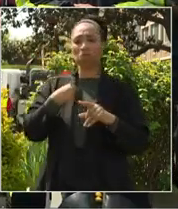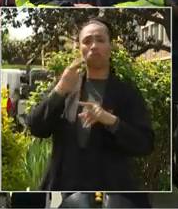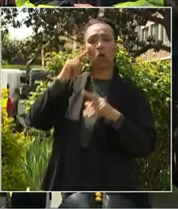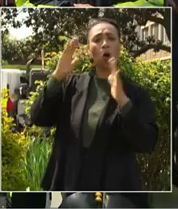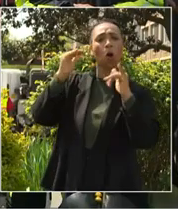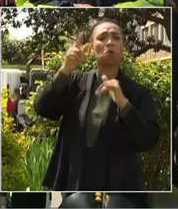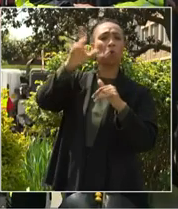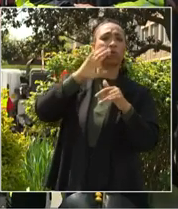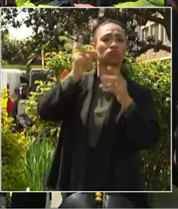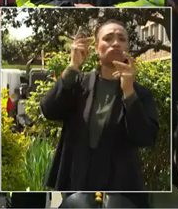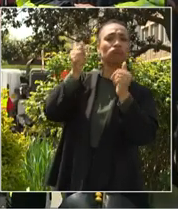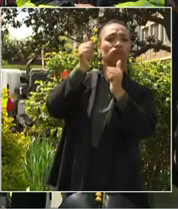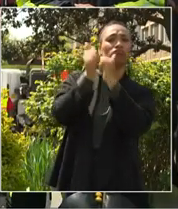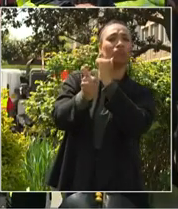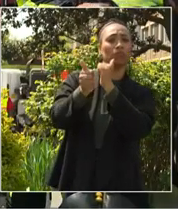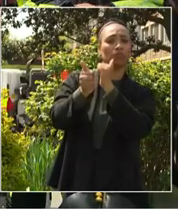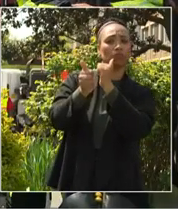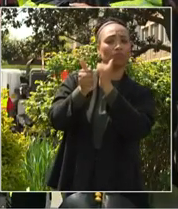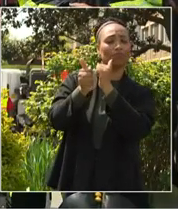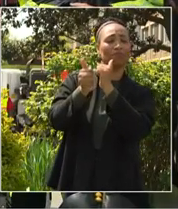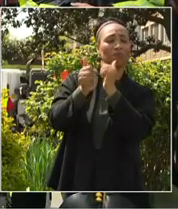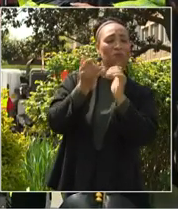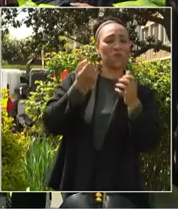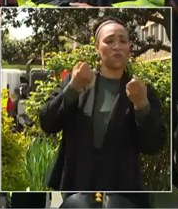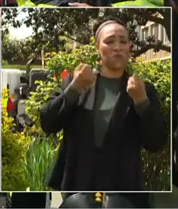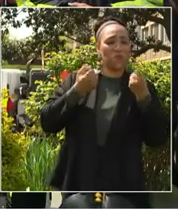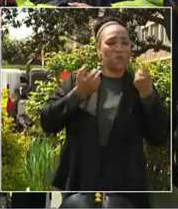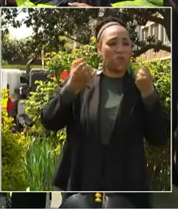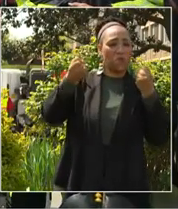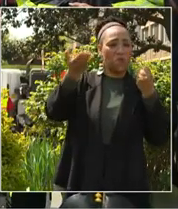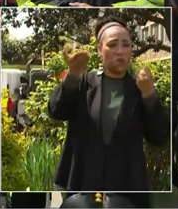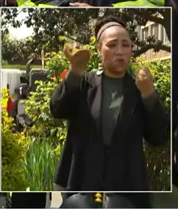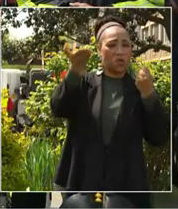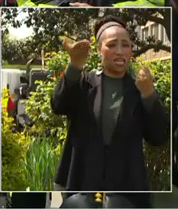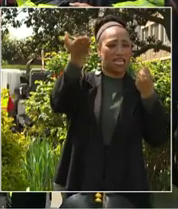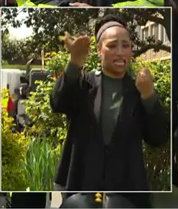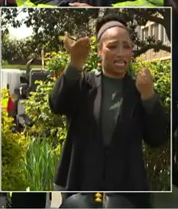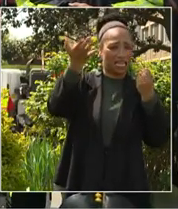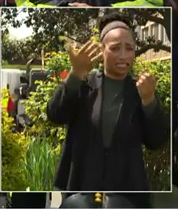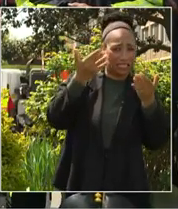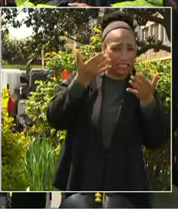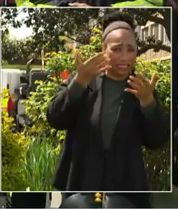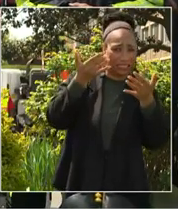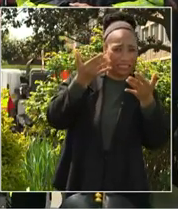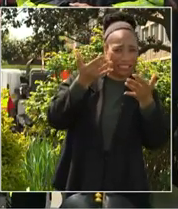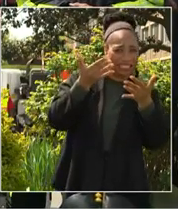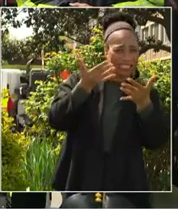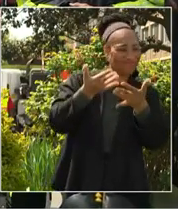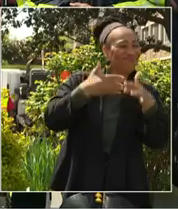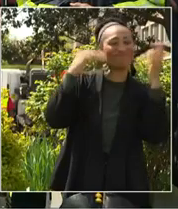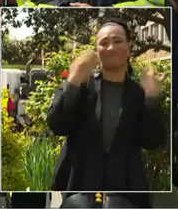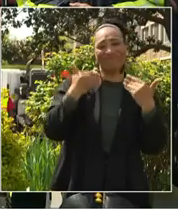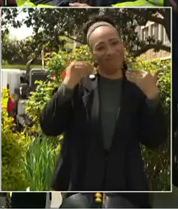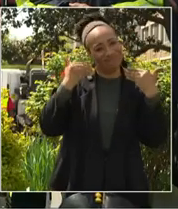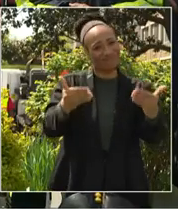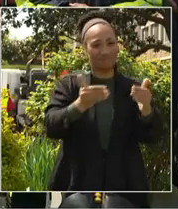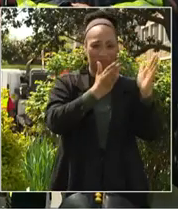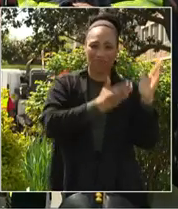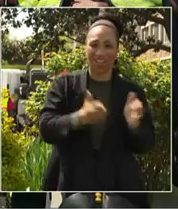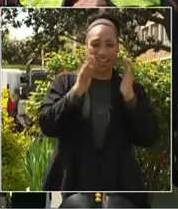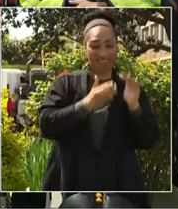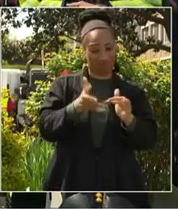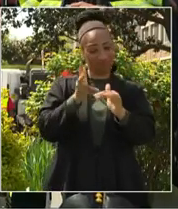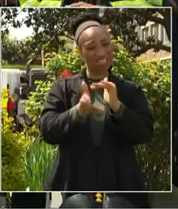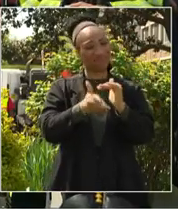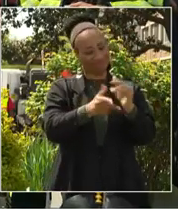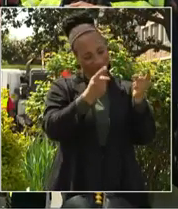around planning for cuts that wouldn't happen. Confident that the fix could still happen, even with this Plan B, if